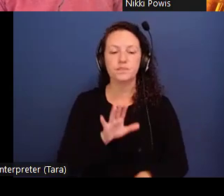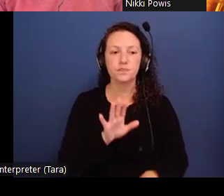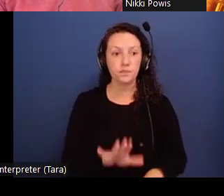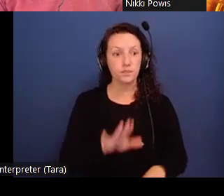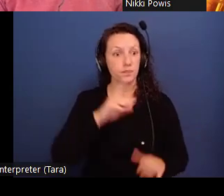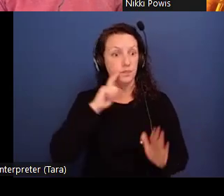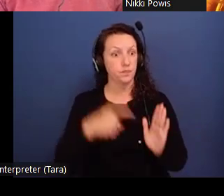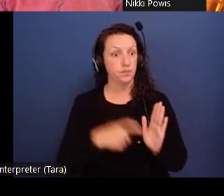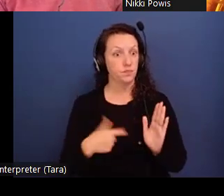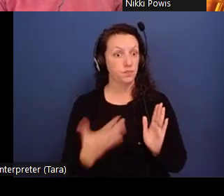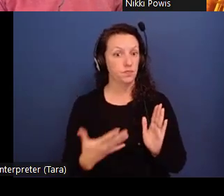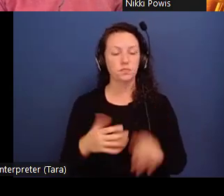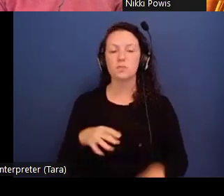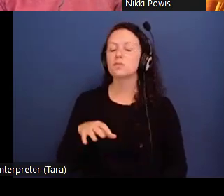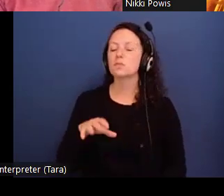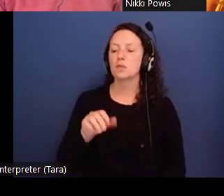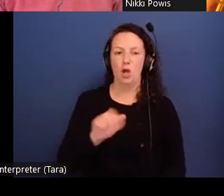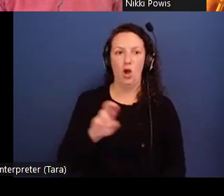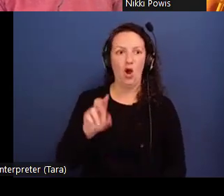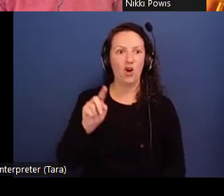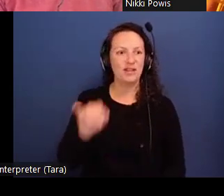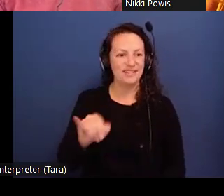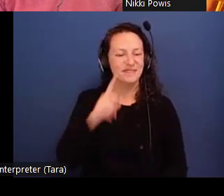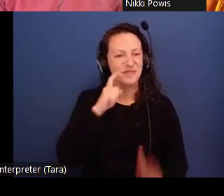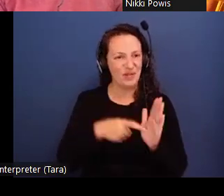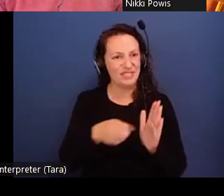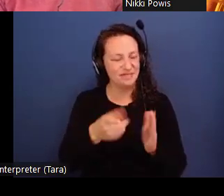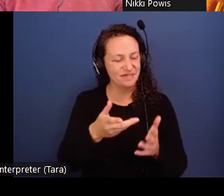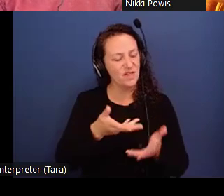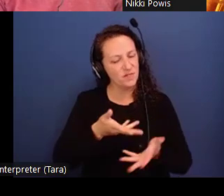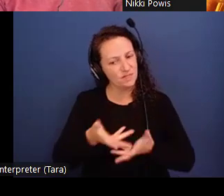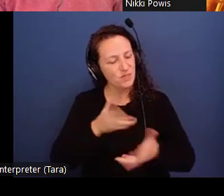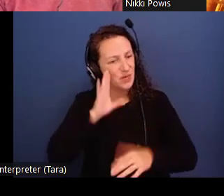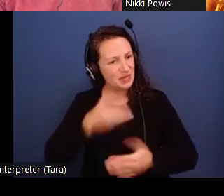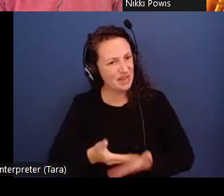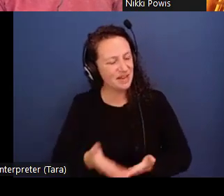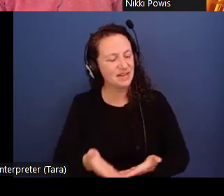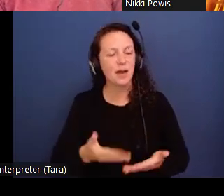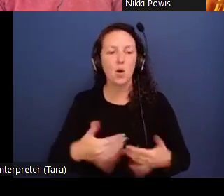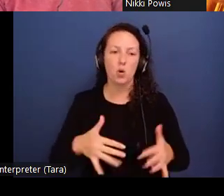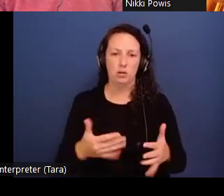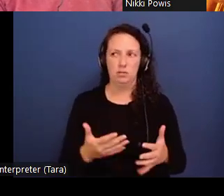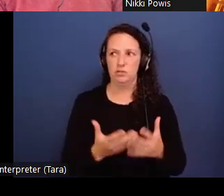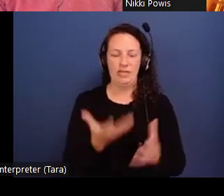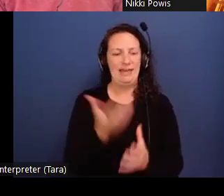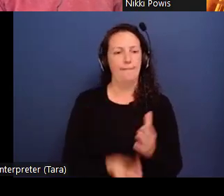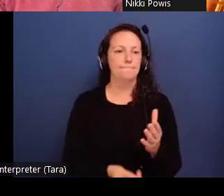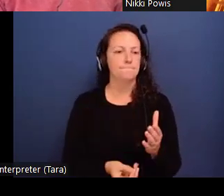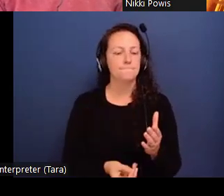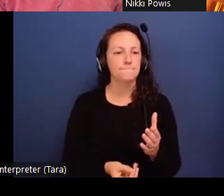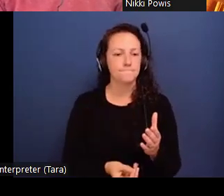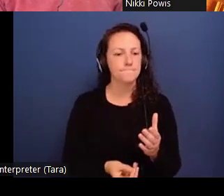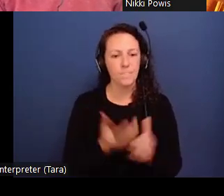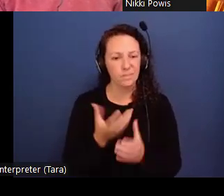gosh, just like Aarti found when she was working with her son, there is such a huge gap and a huge